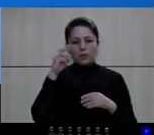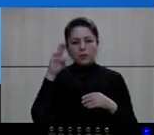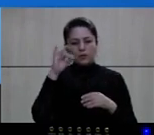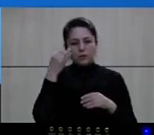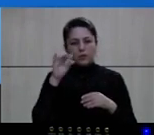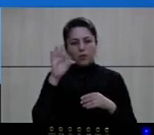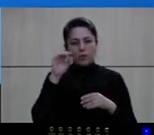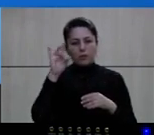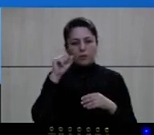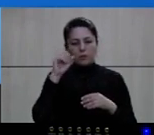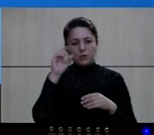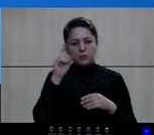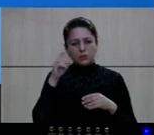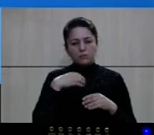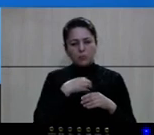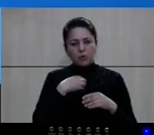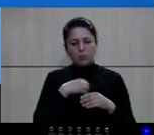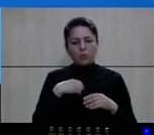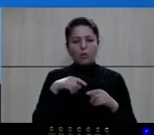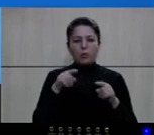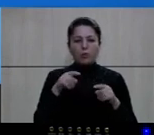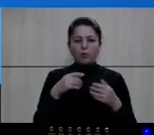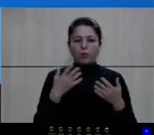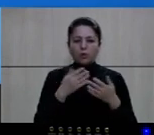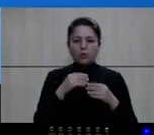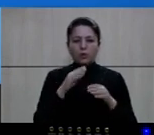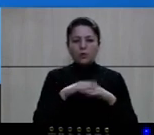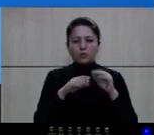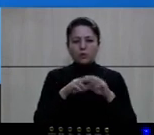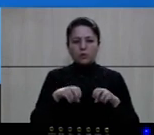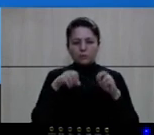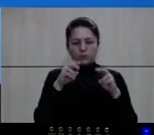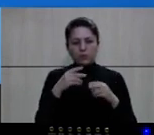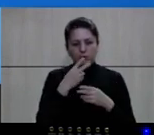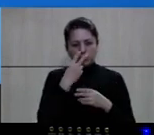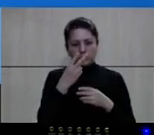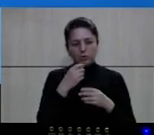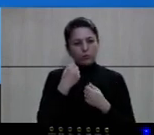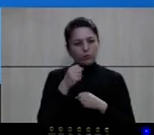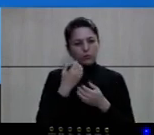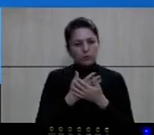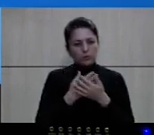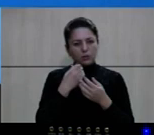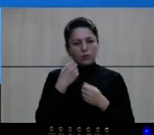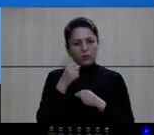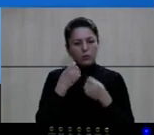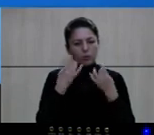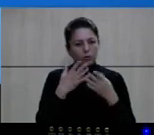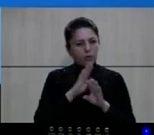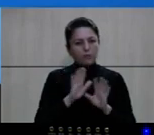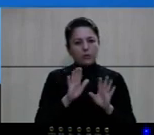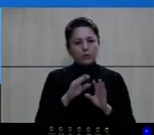tutadi. Ya'ni badiiy kompozitsiya obrazning kasblarda aks ettirilganligi, ya'ni duradgor. Bu oddiy duradgor emas,